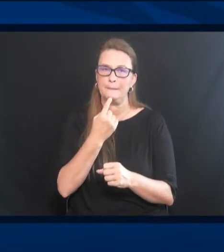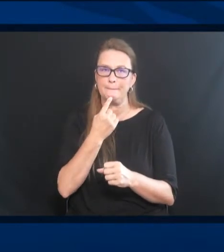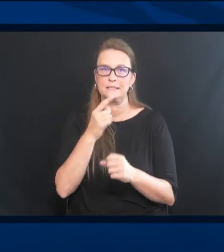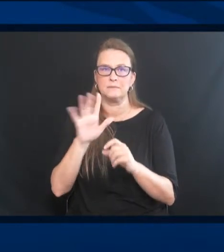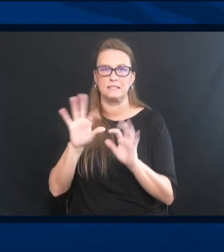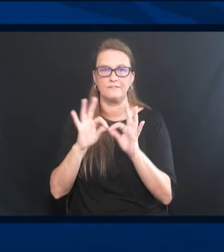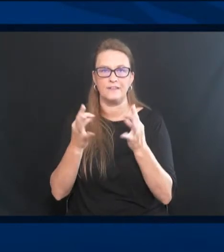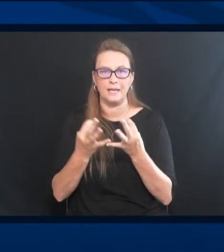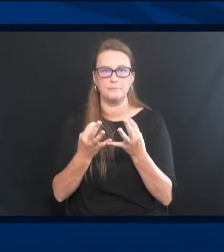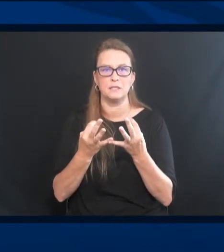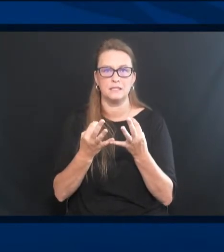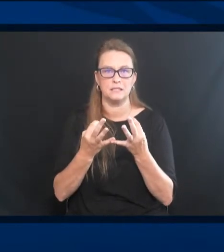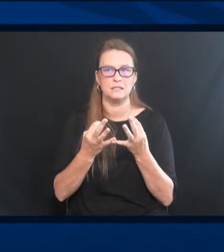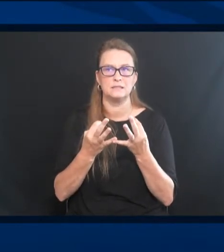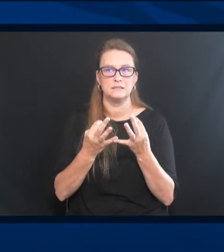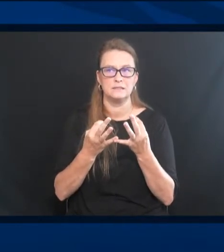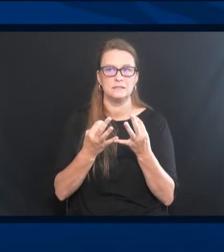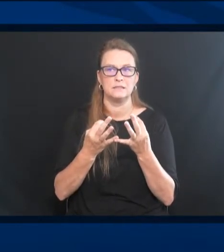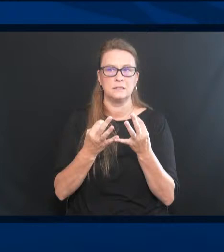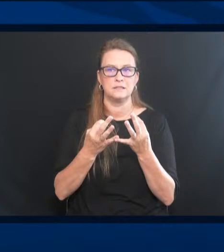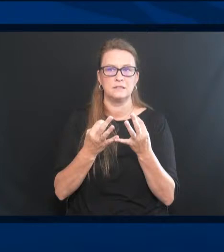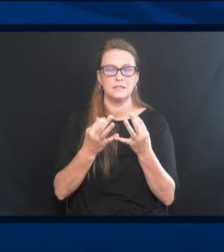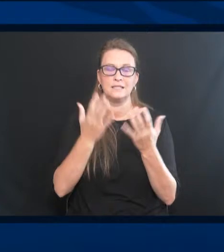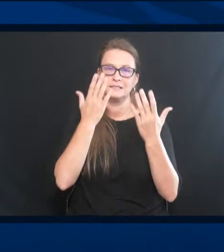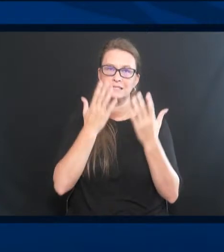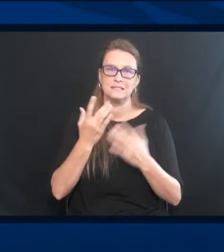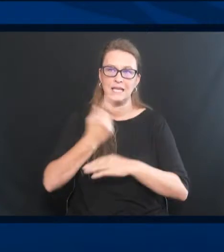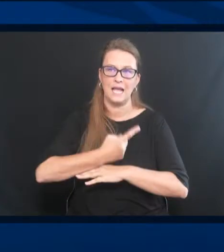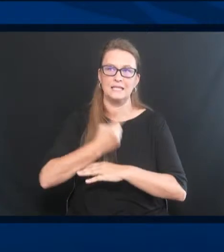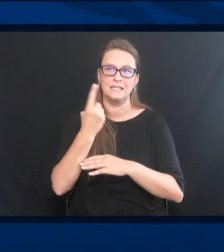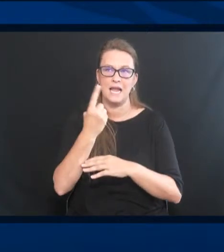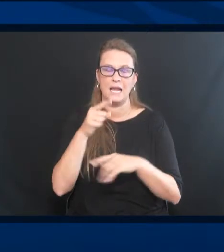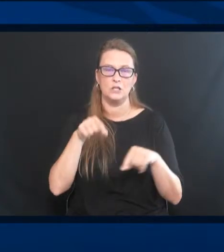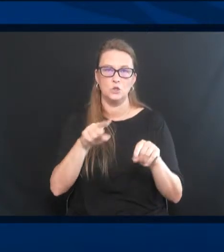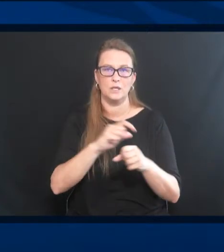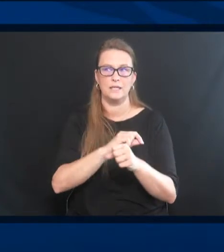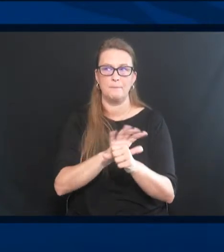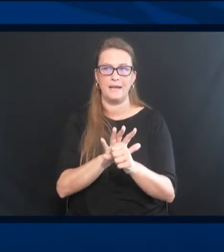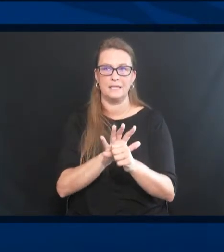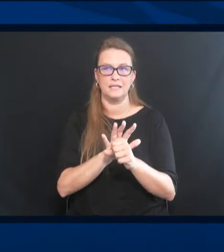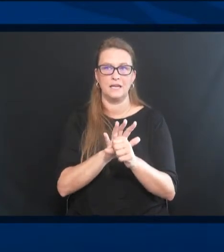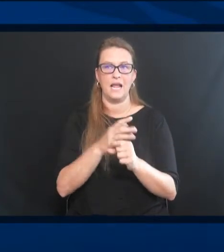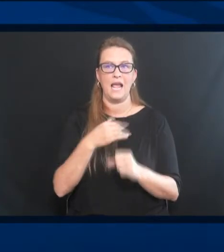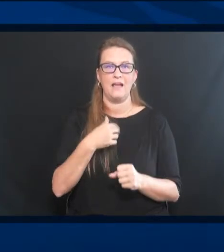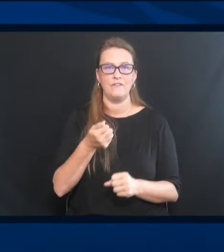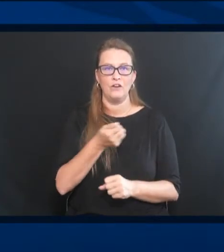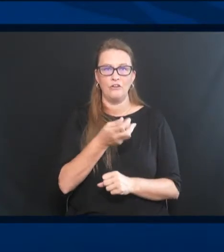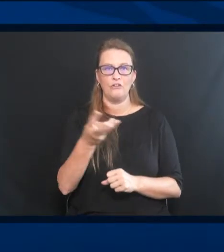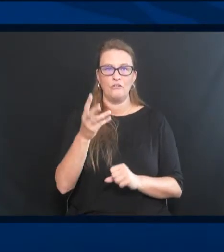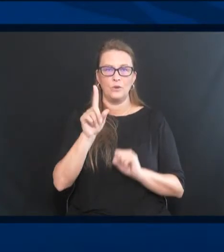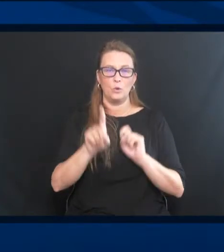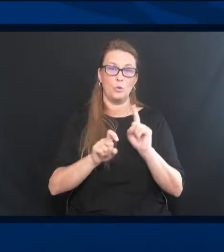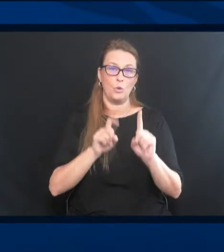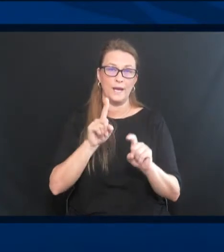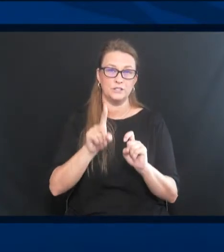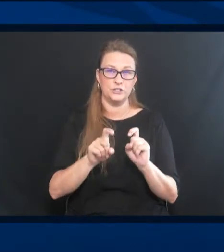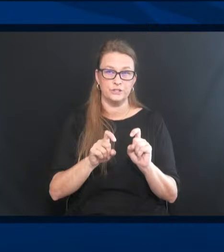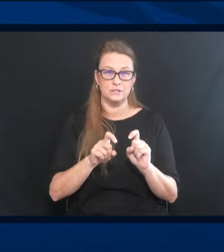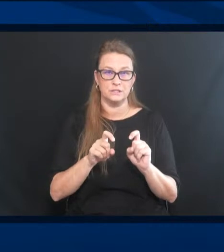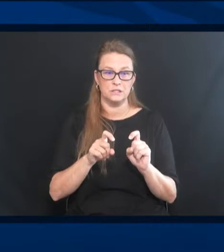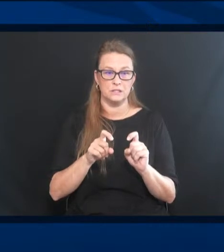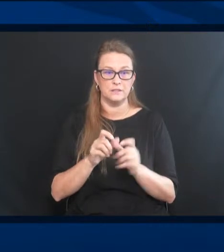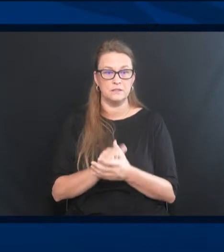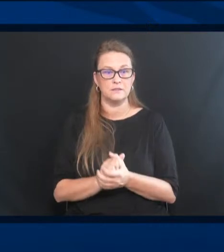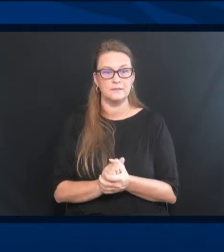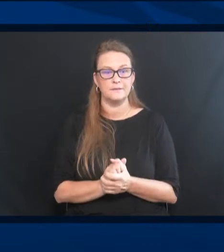friends. And it's just another sad day in the midst of this pandemic. I have a couple of questions for you guys if you can follow along. One, is there any way to get